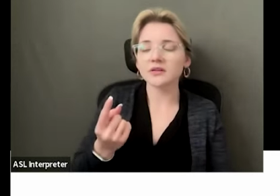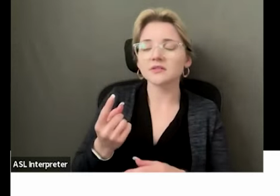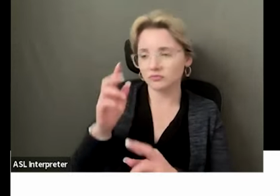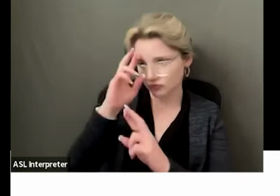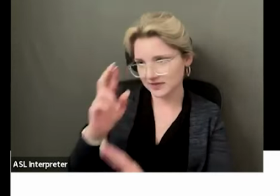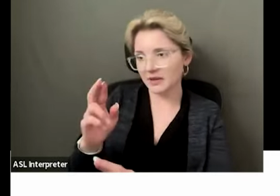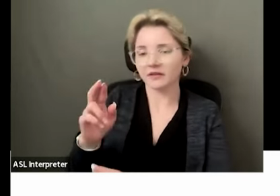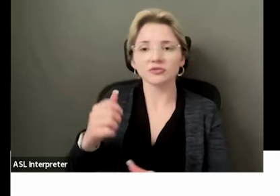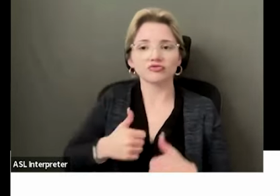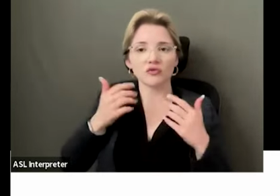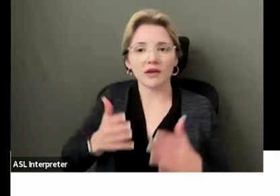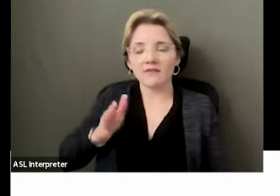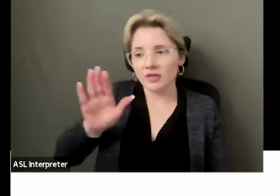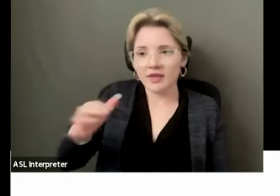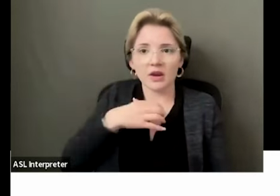provider.